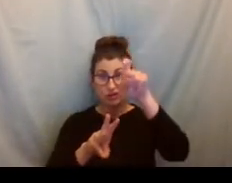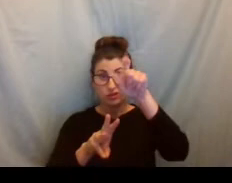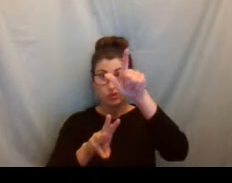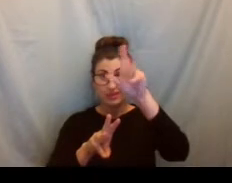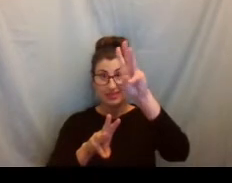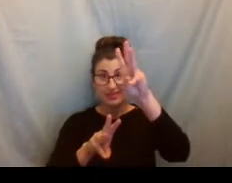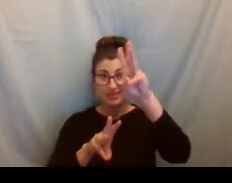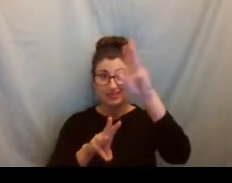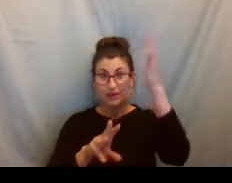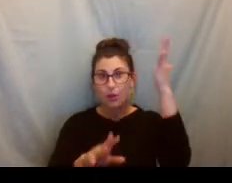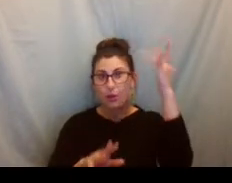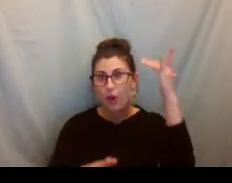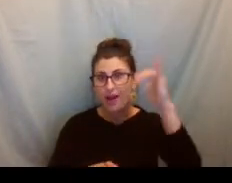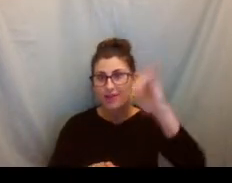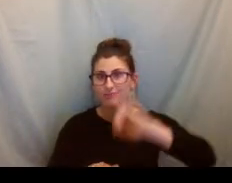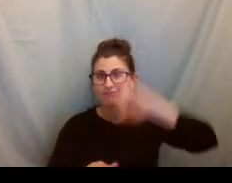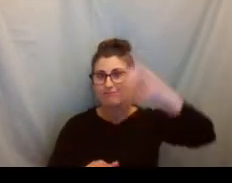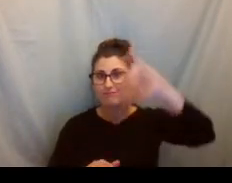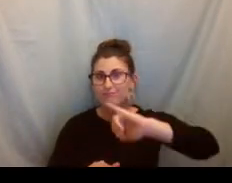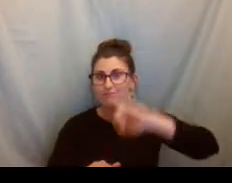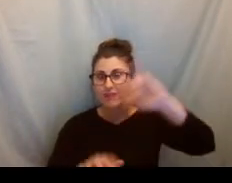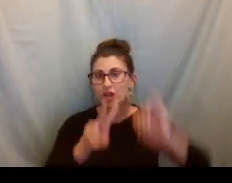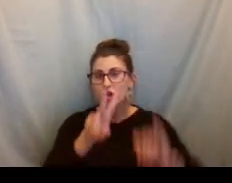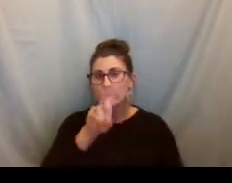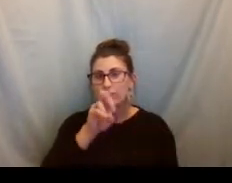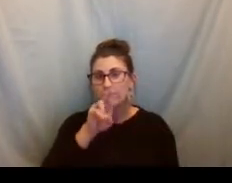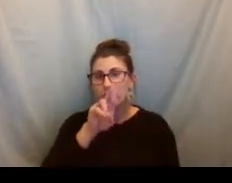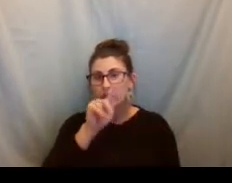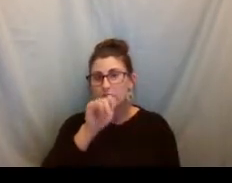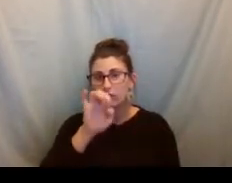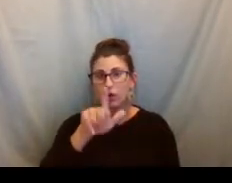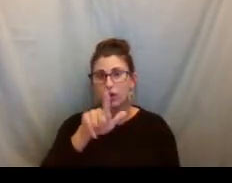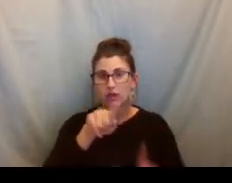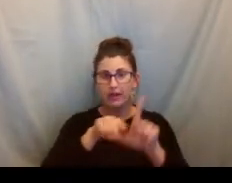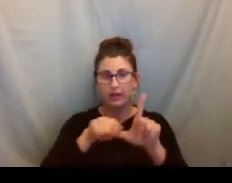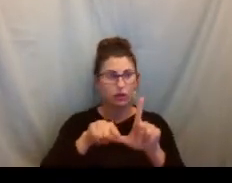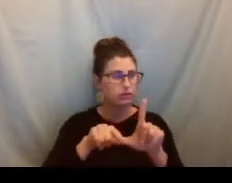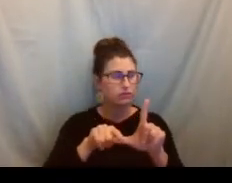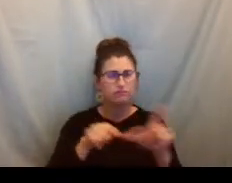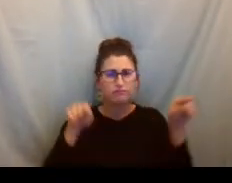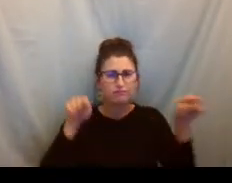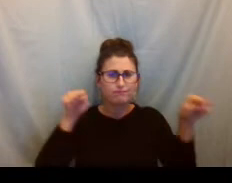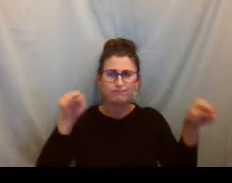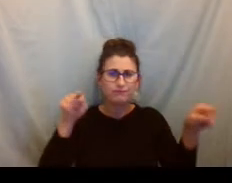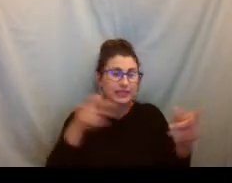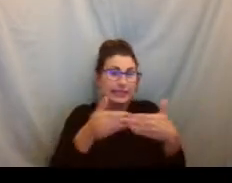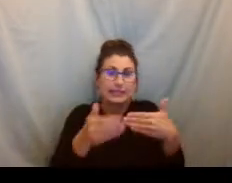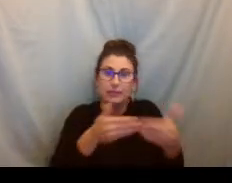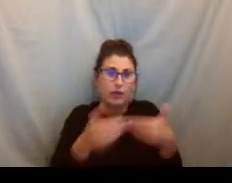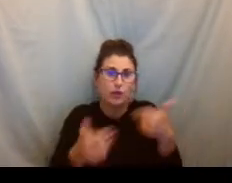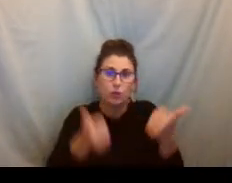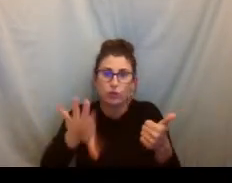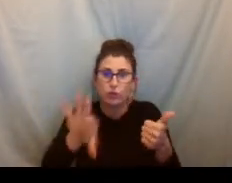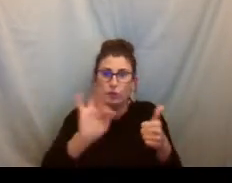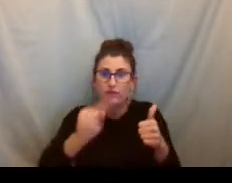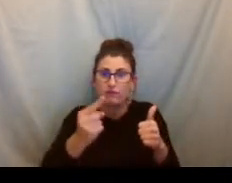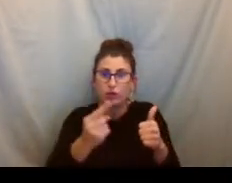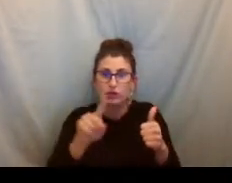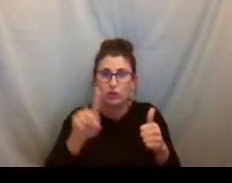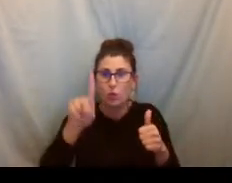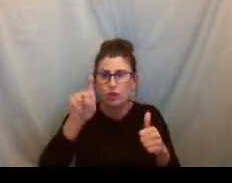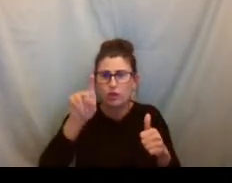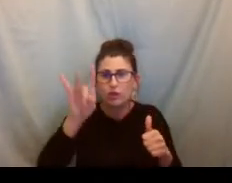due to vertical angles. All right, you can choose to go this way or this way first. It does not matter. All right,